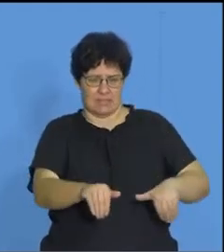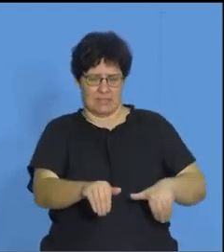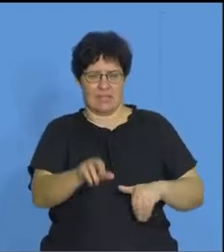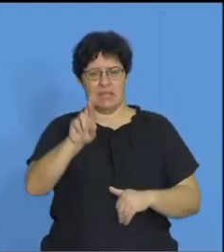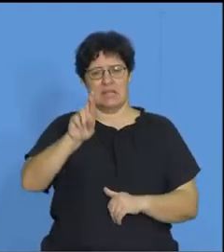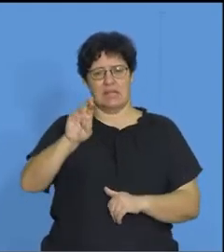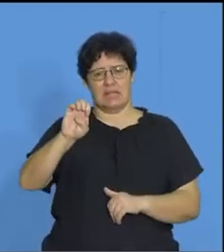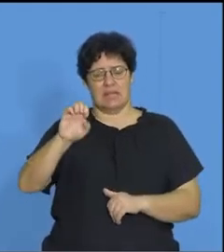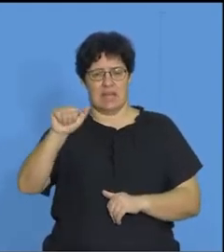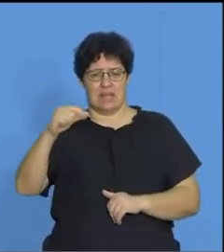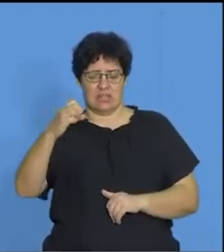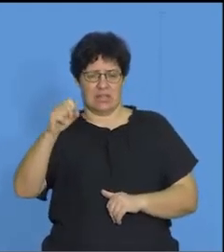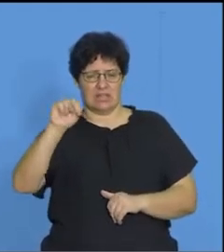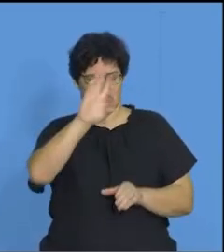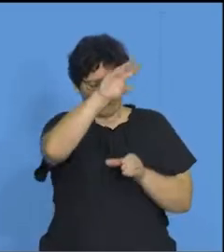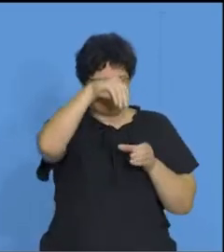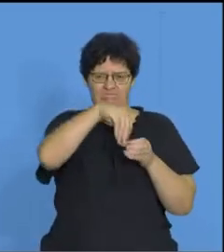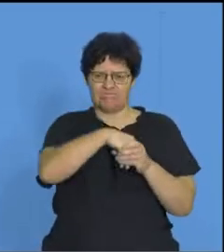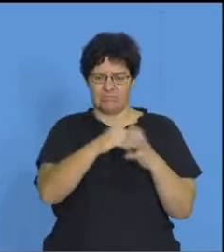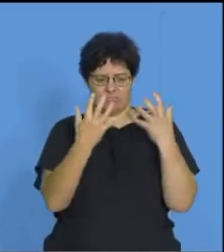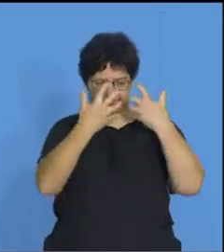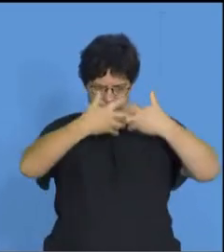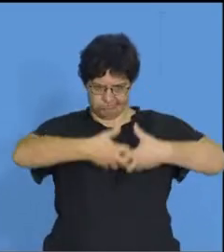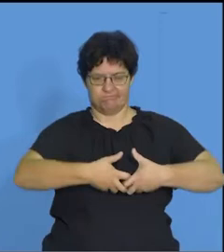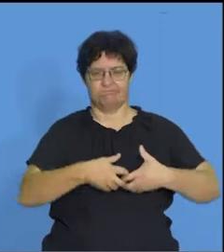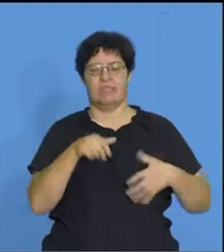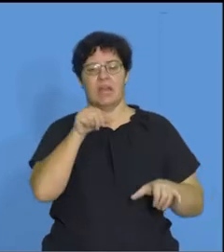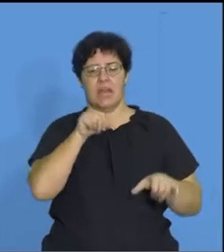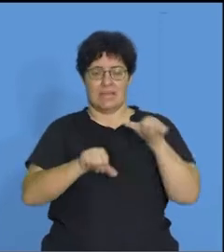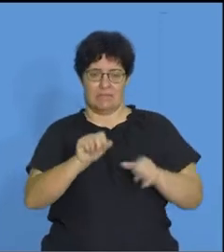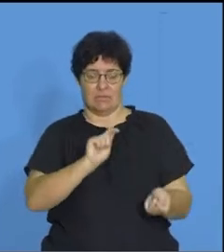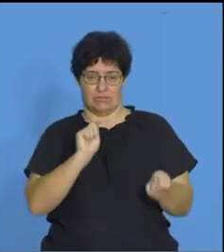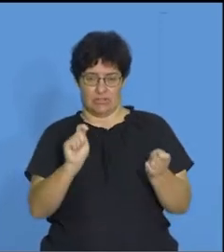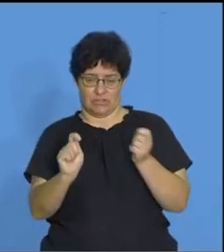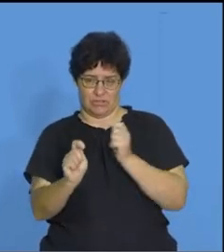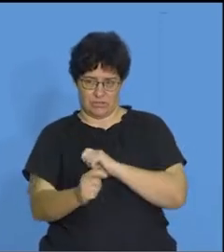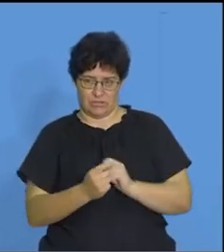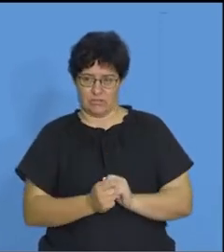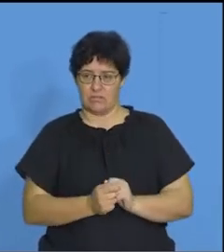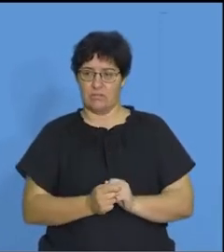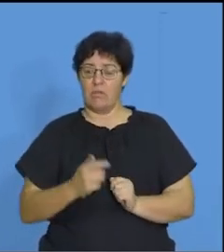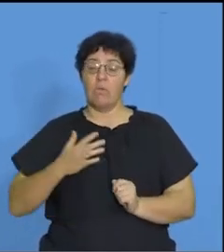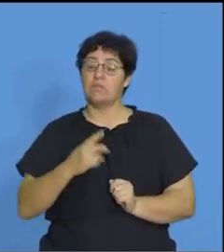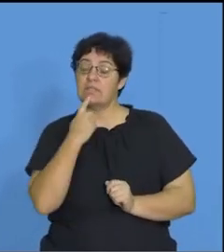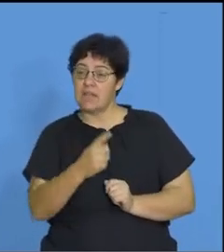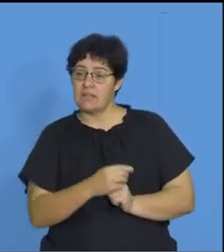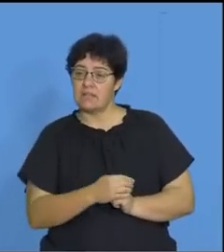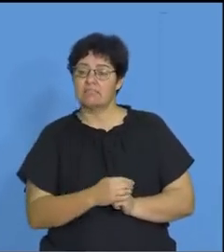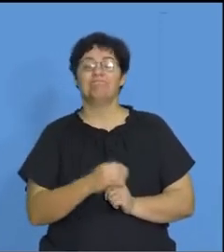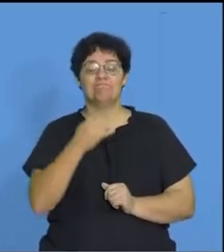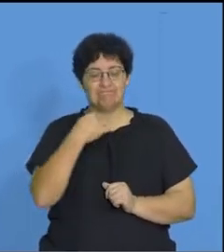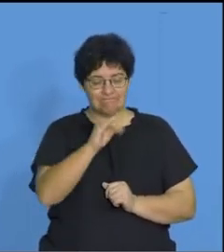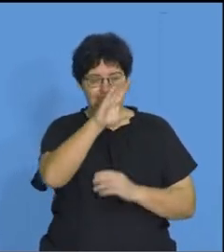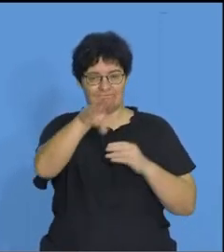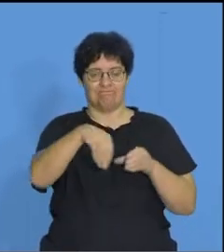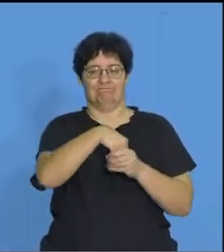fit into the broader quantitative aspects of chemical change. We want to also recognize that this